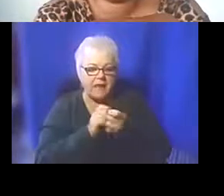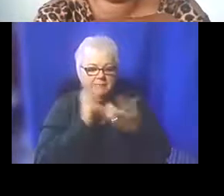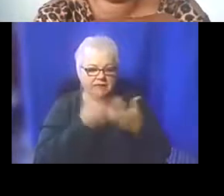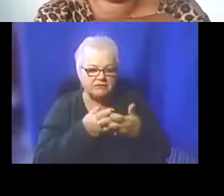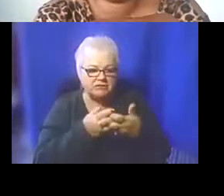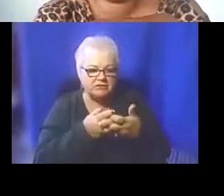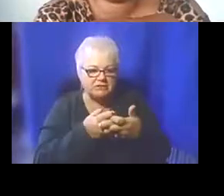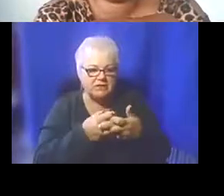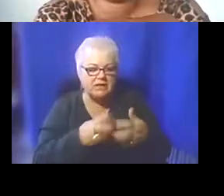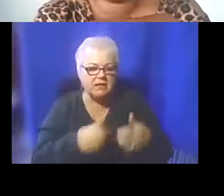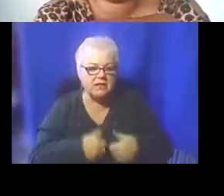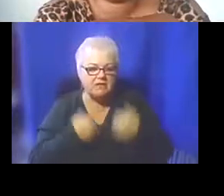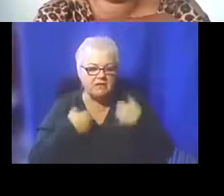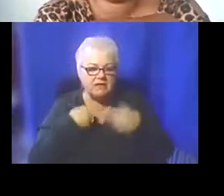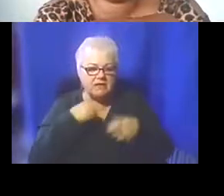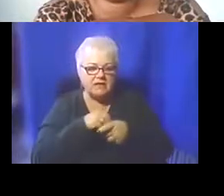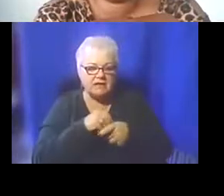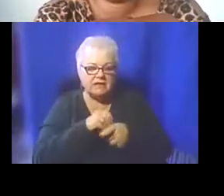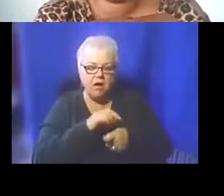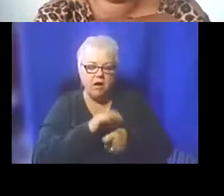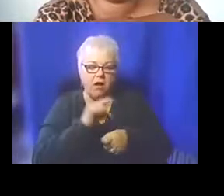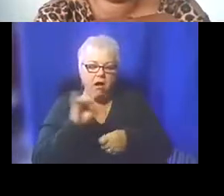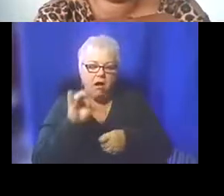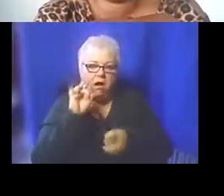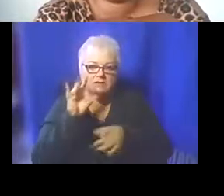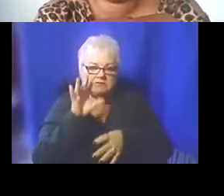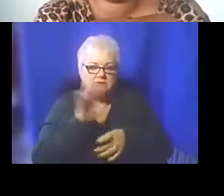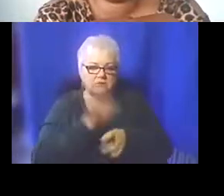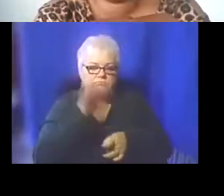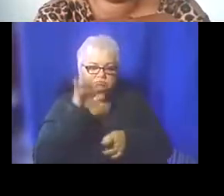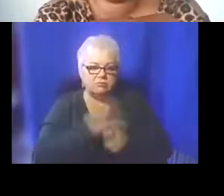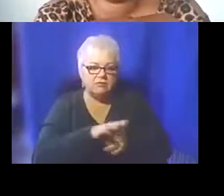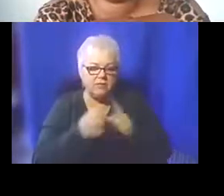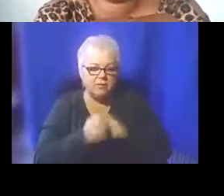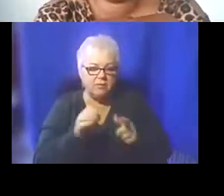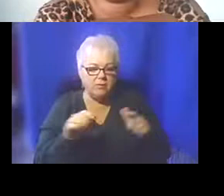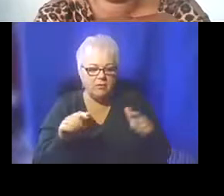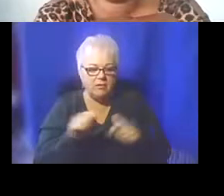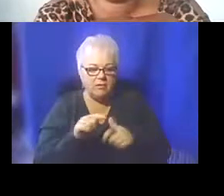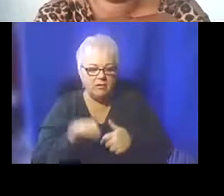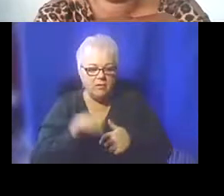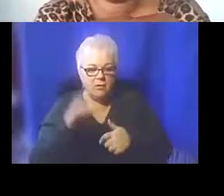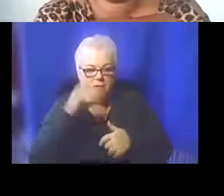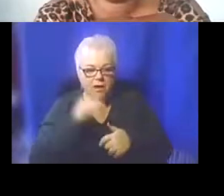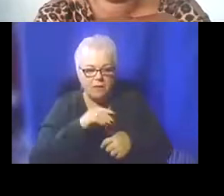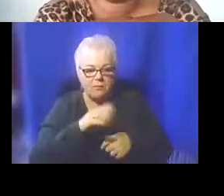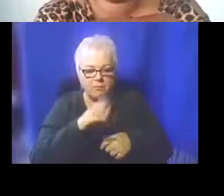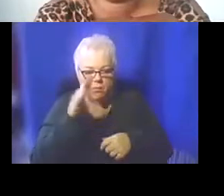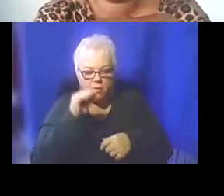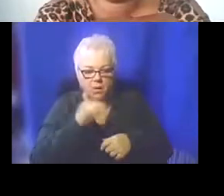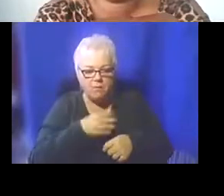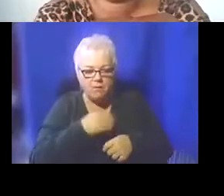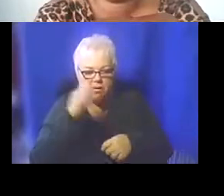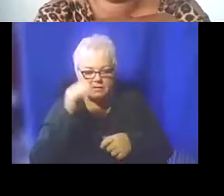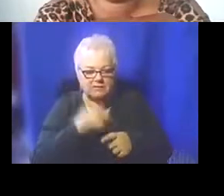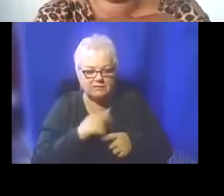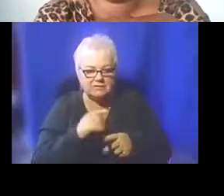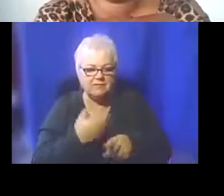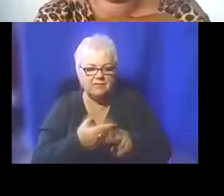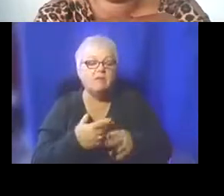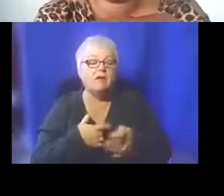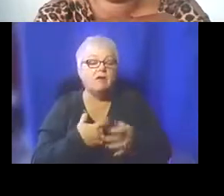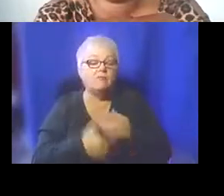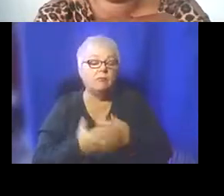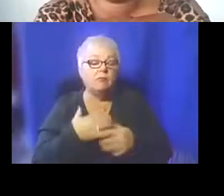when living in a hostile environment. The little white boy, say Timmy, he feels really comfortable